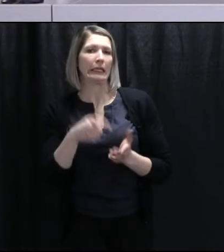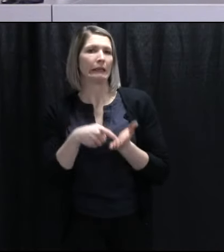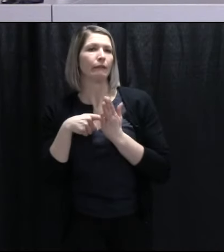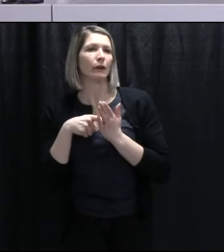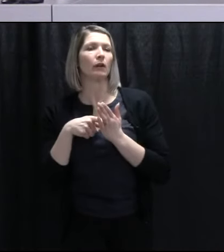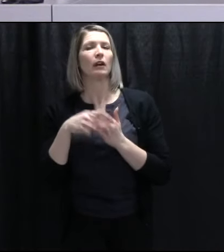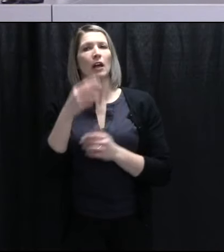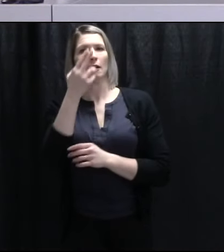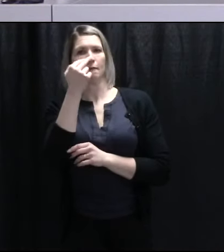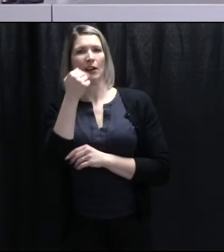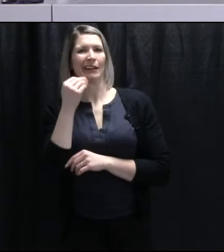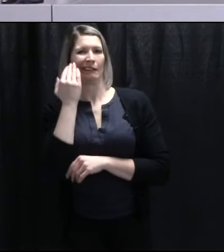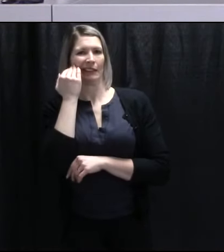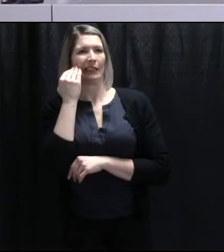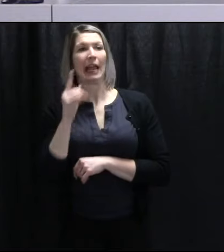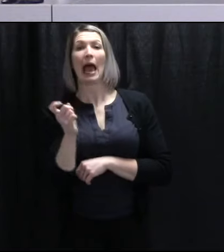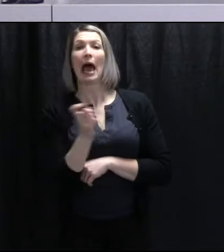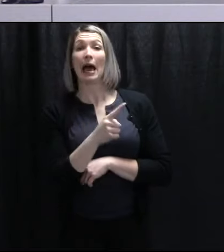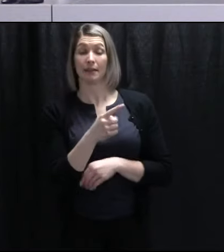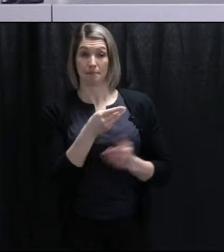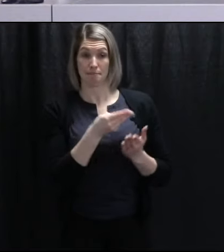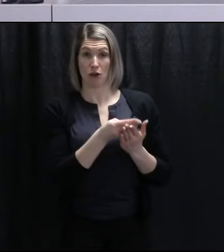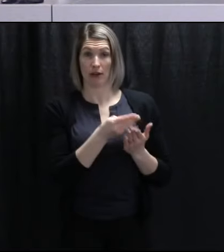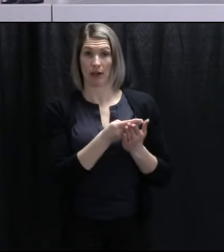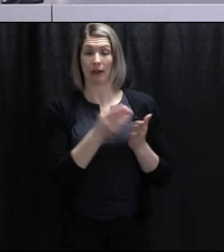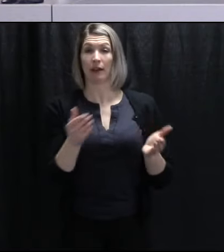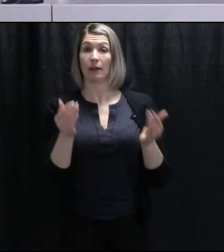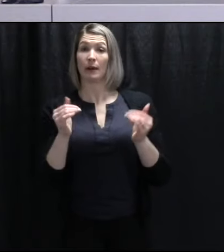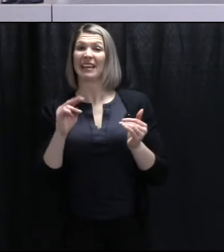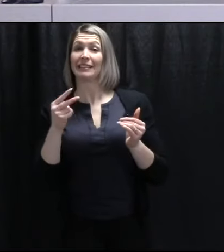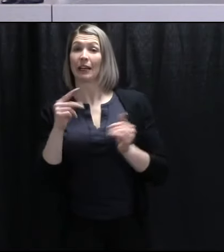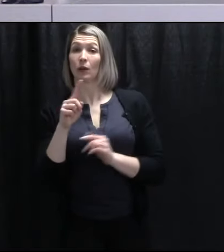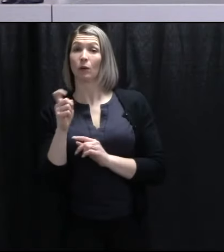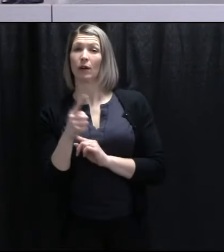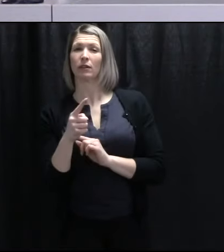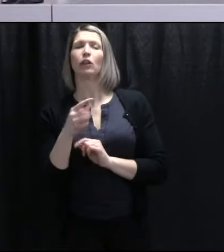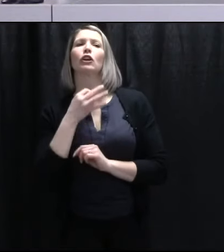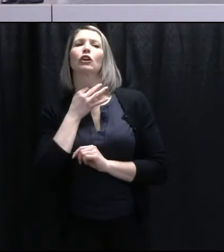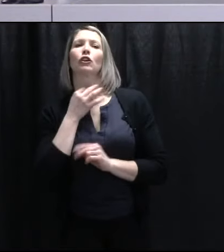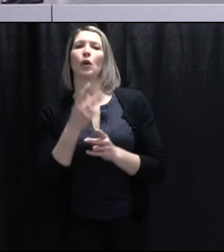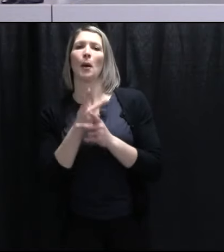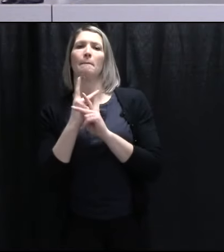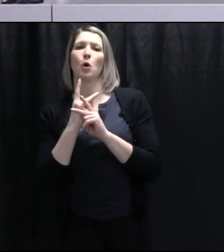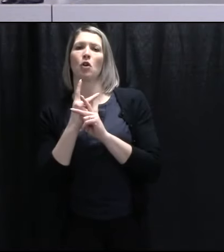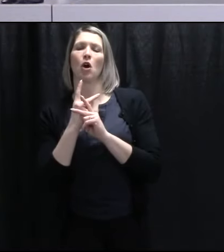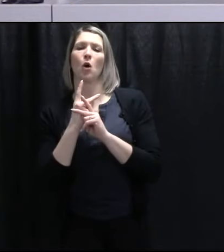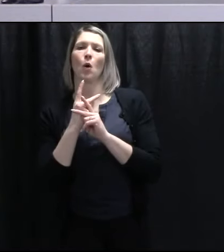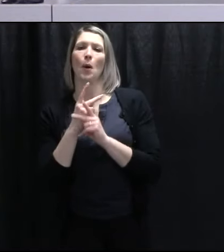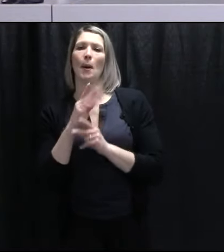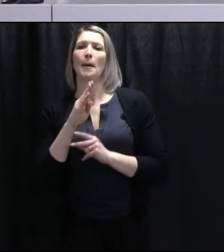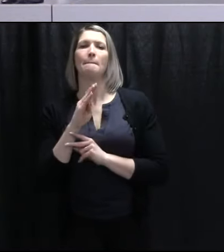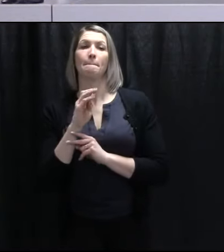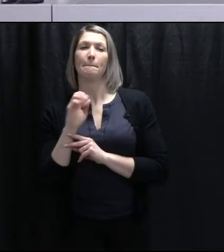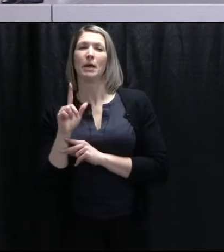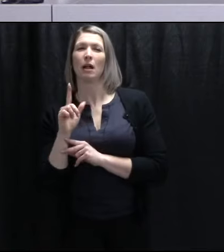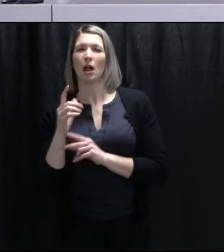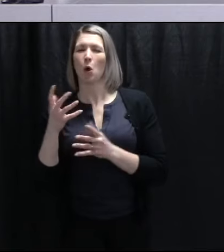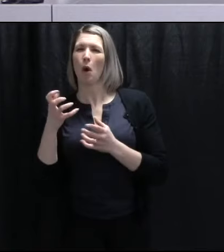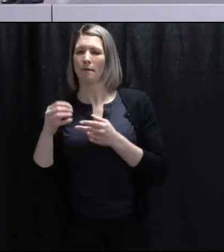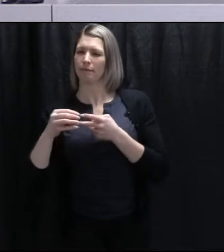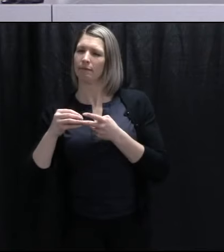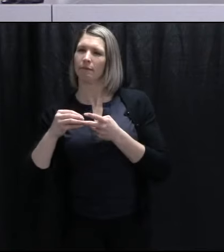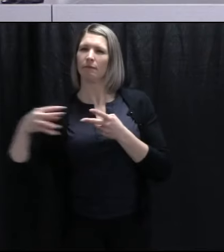interested in the connection between that move and your borrowing bill today. So that helps. My other question is, you